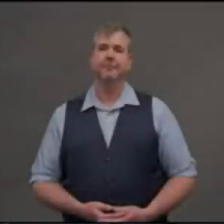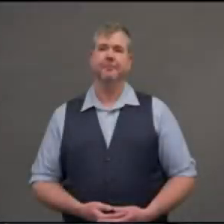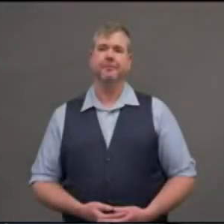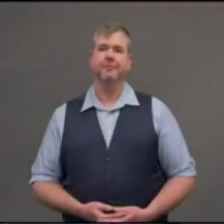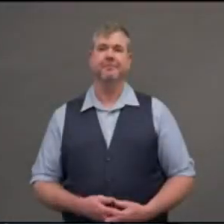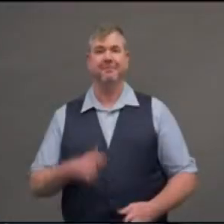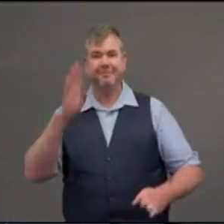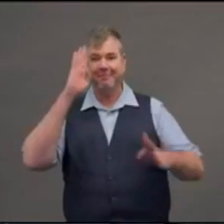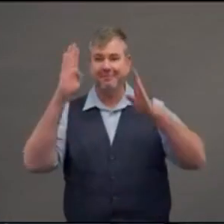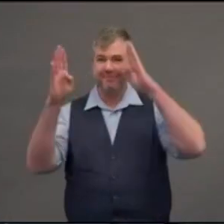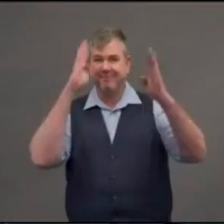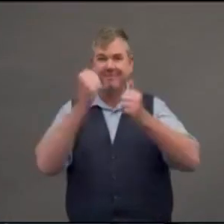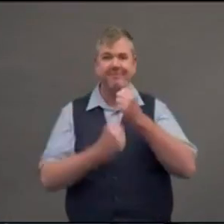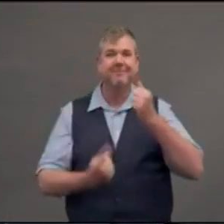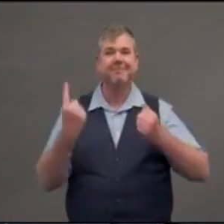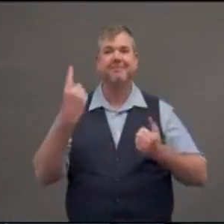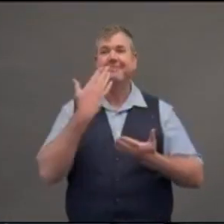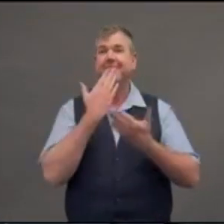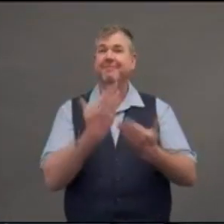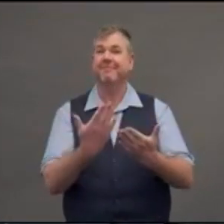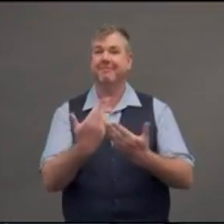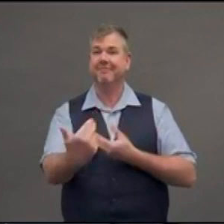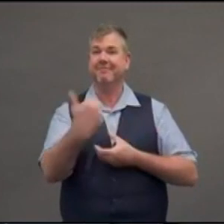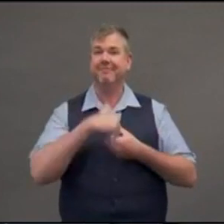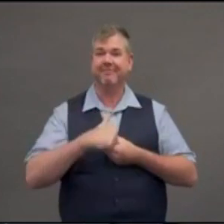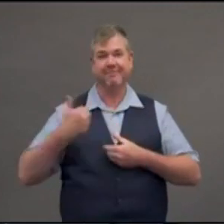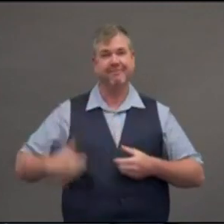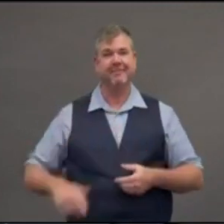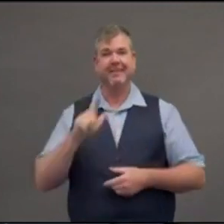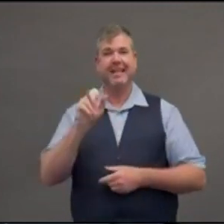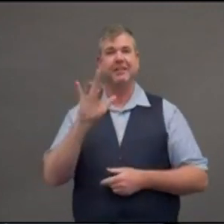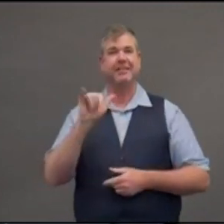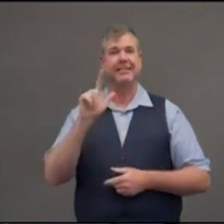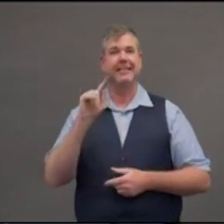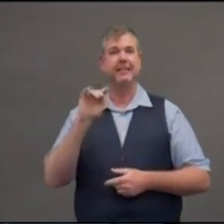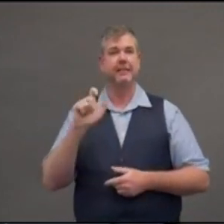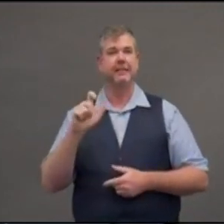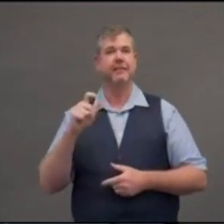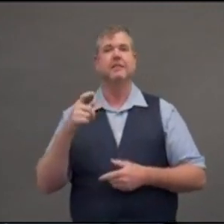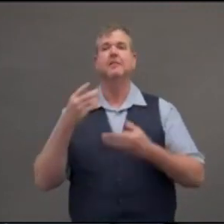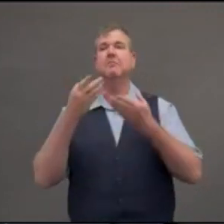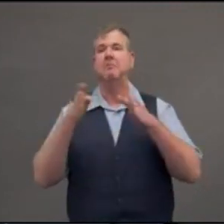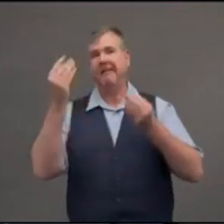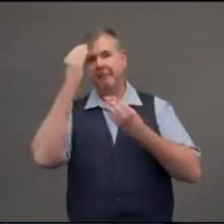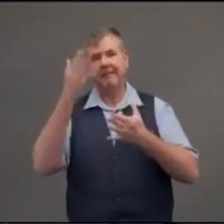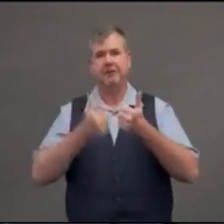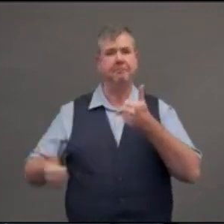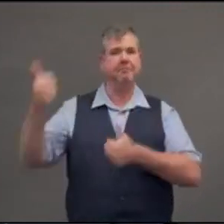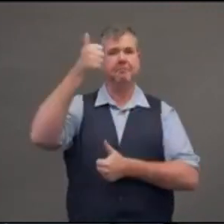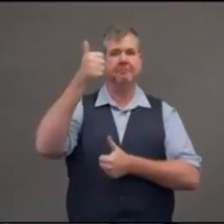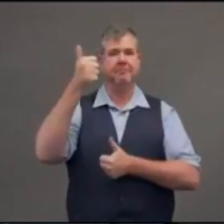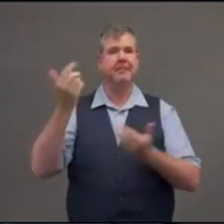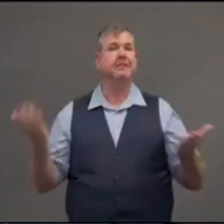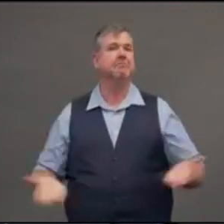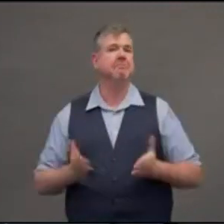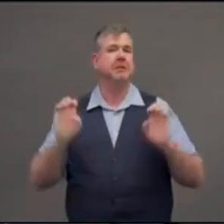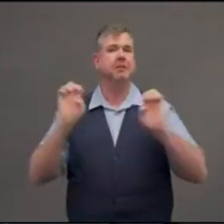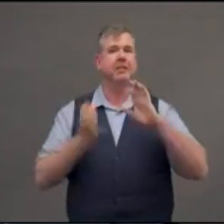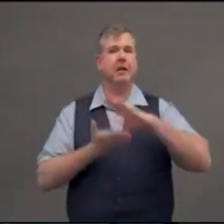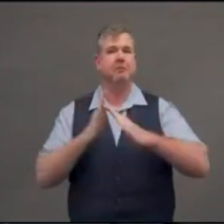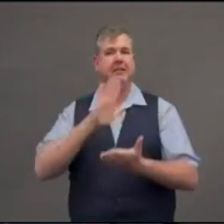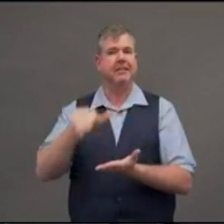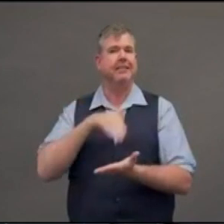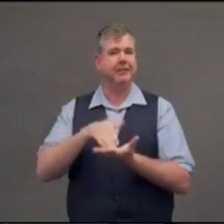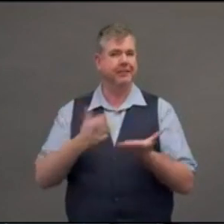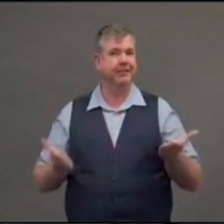Hi everybody, thank you for joining us. I'm Larry Little, Public Information Officer here at the county's Emergency Operations Center. Before we begin, I want to let you know